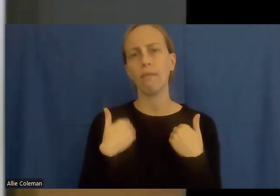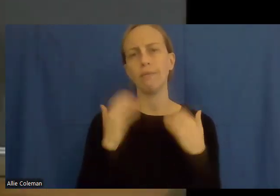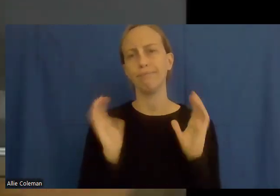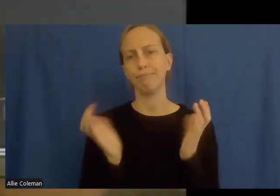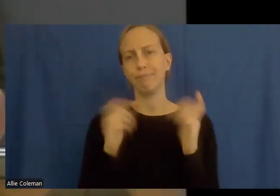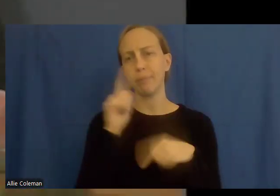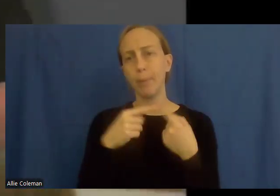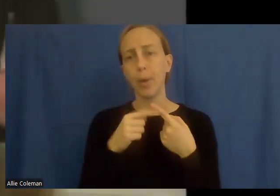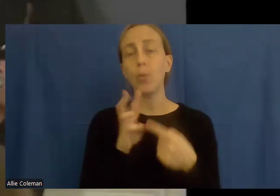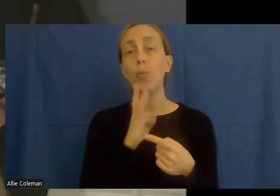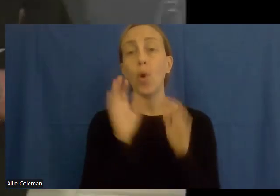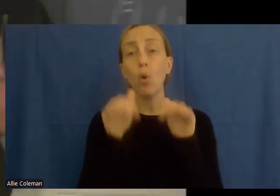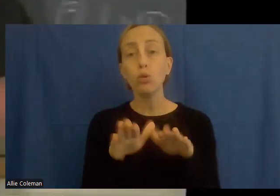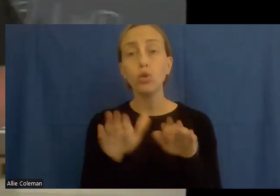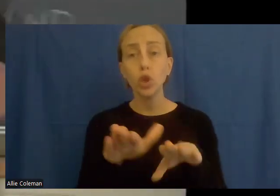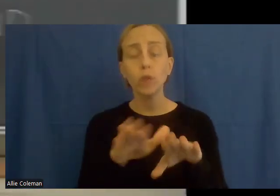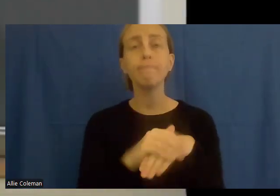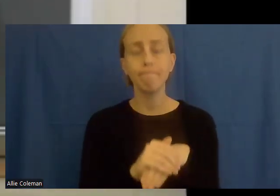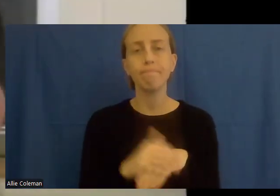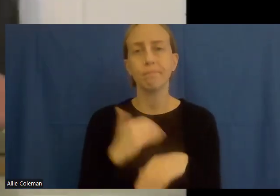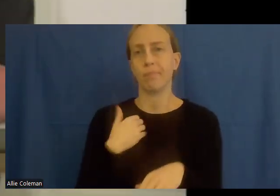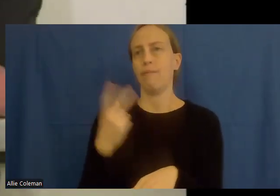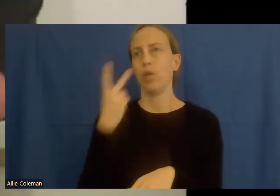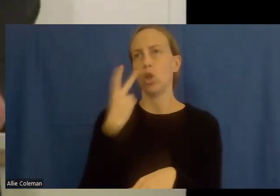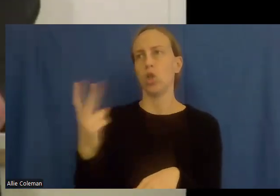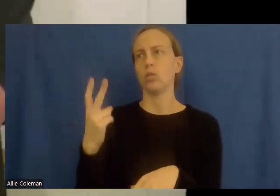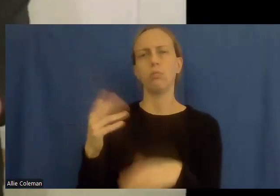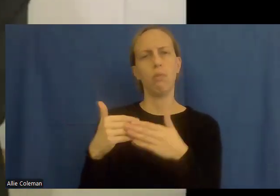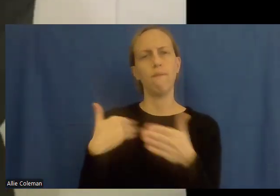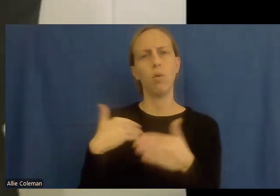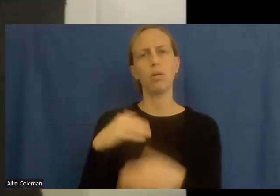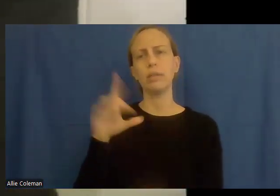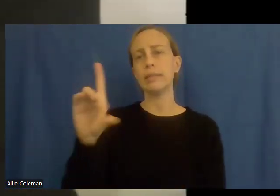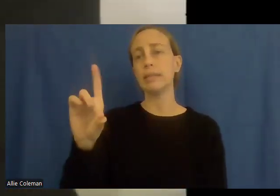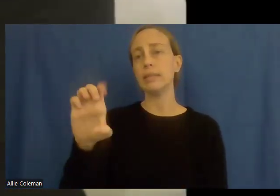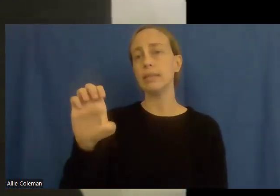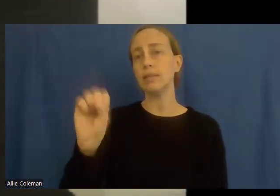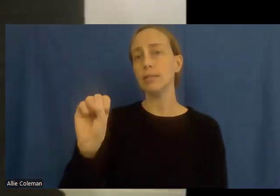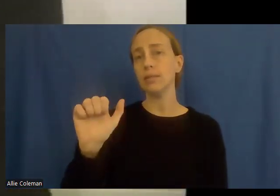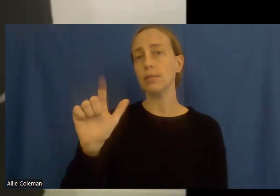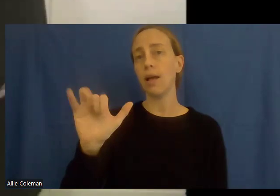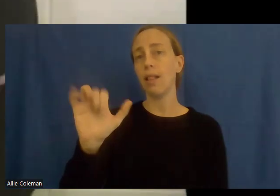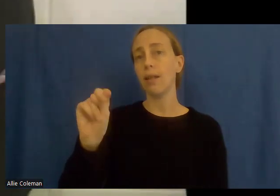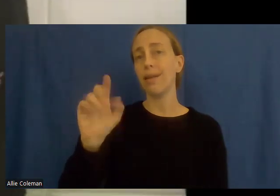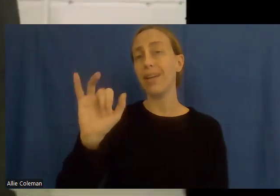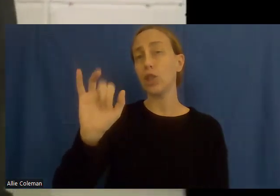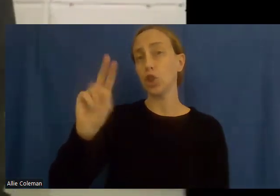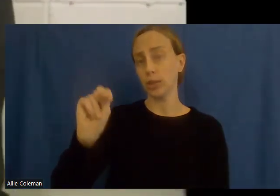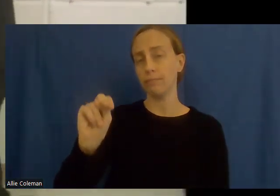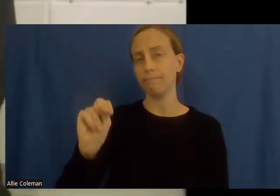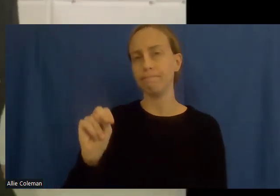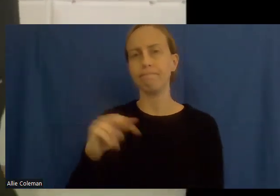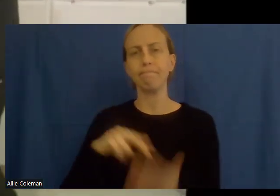oceans and we looked at principles of desalination, what was one principle that we used in desalination as